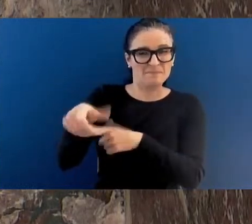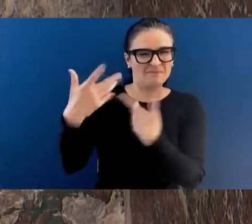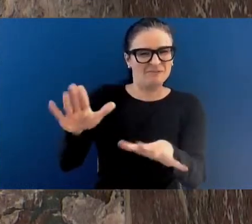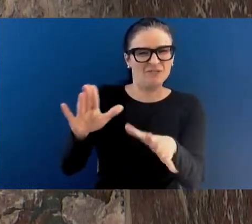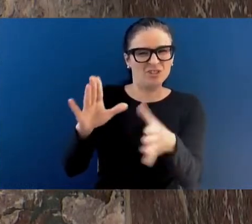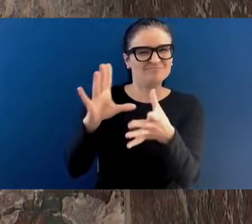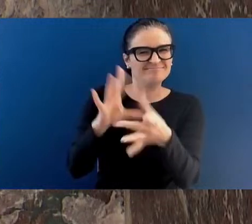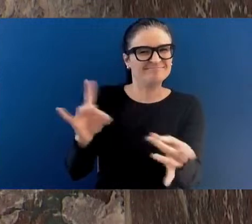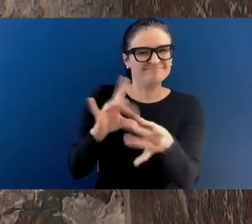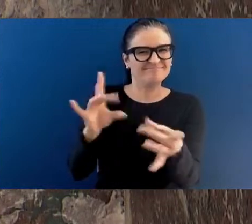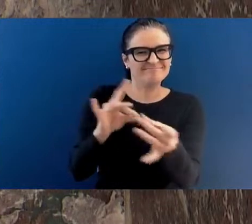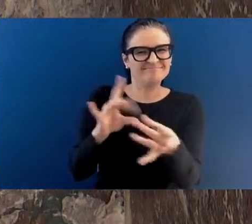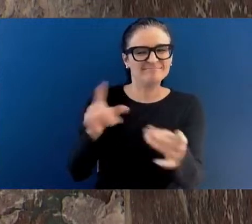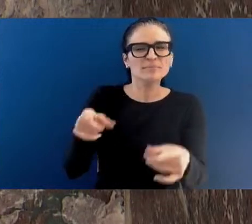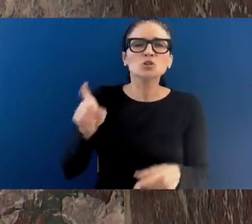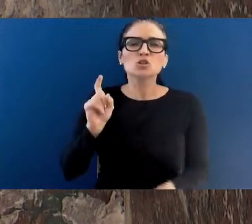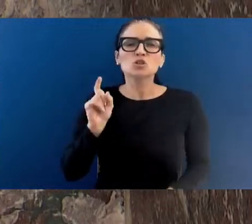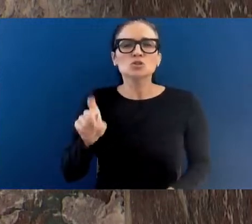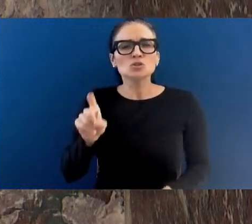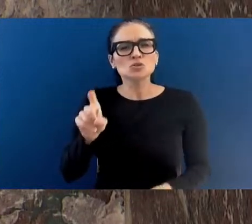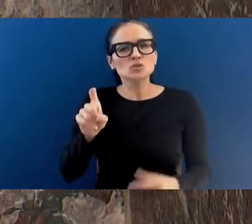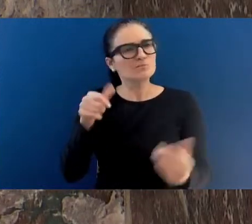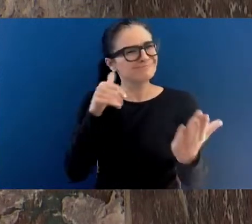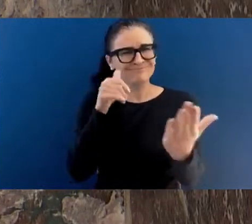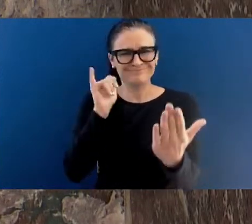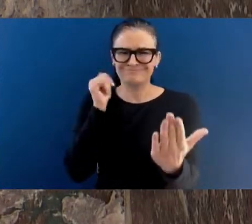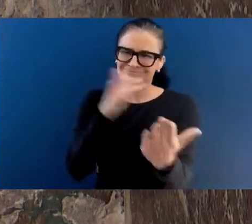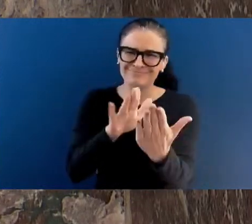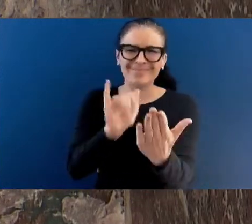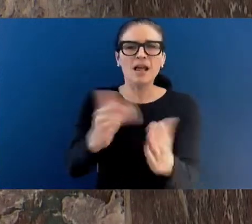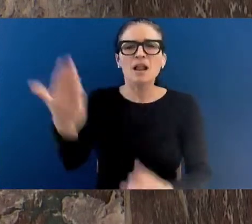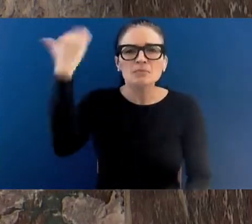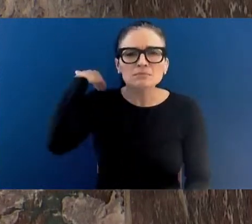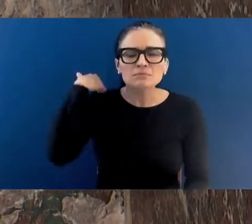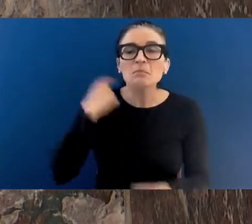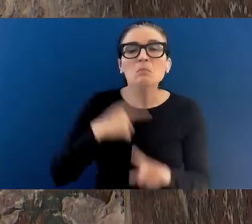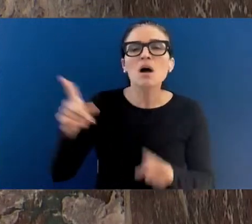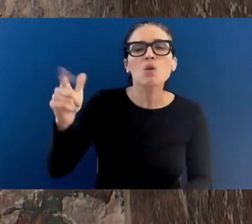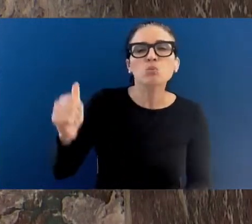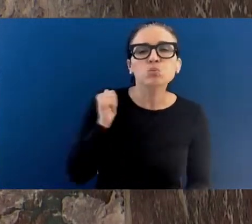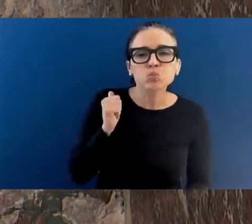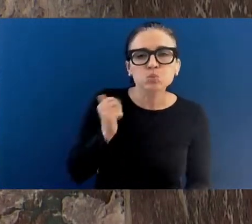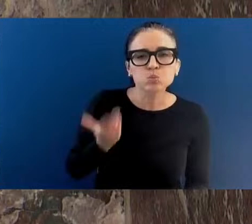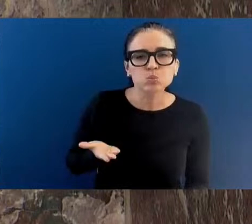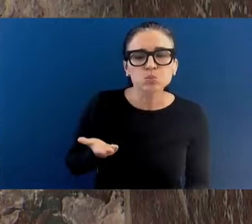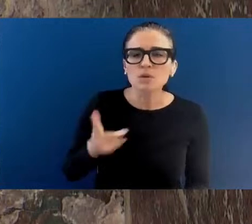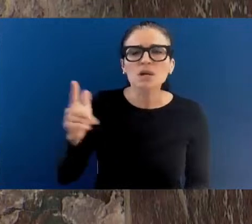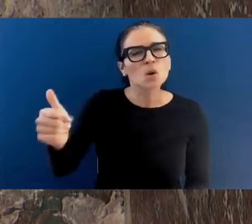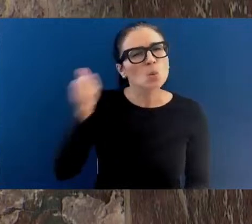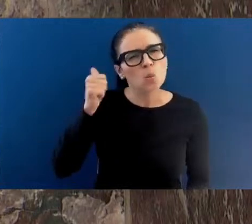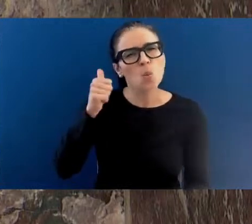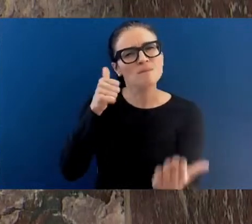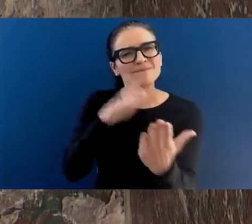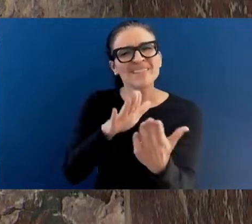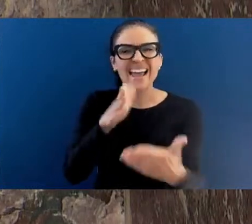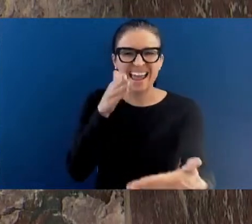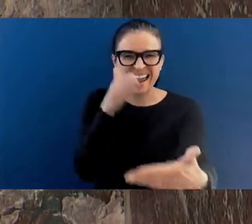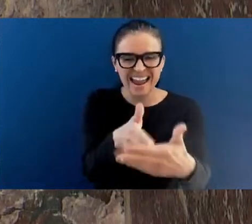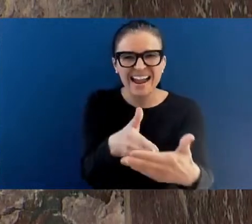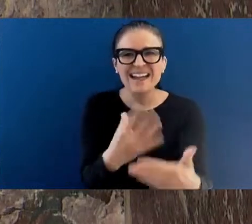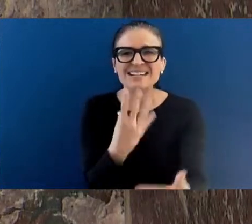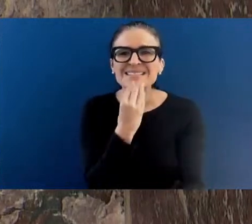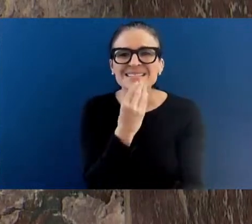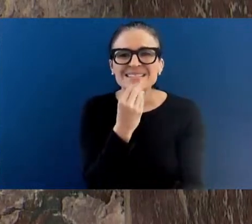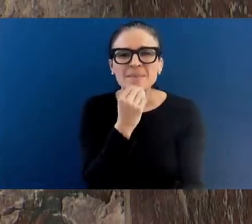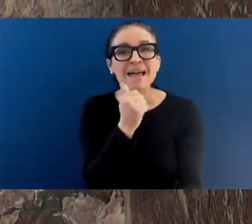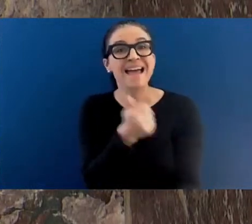continued refusal to confront anti-Semitism in his party has consequences. For the first time in nearly a decade, the Jewish Federation